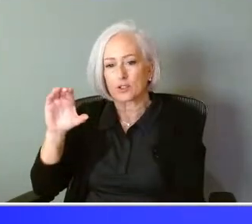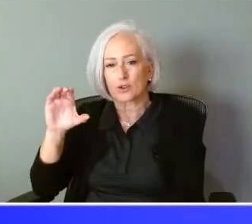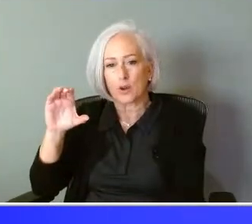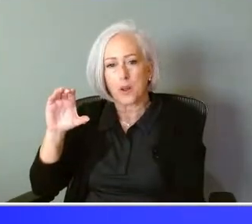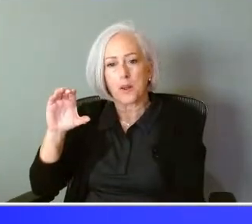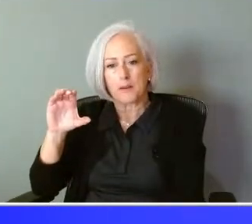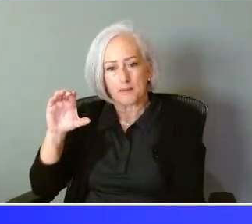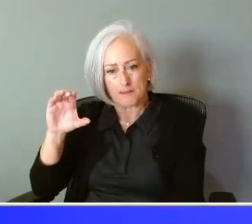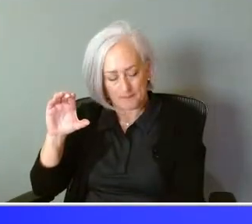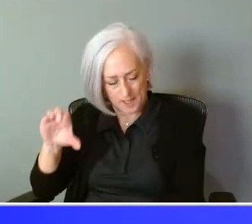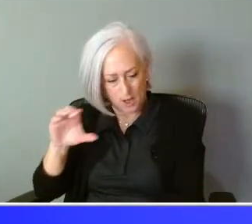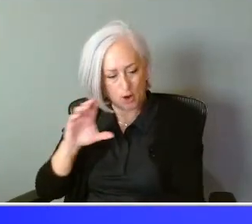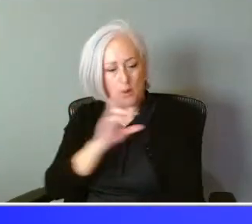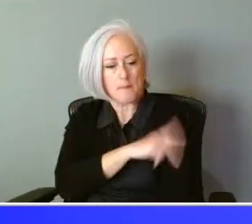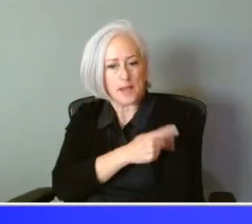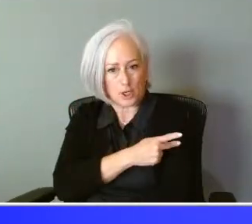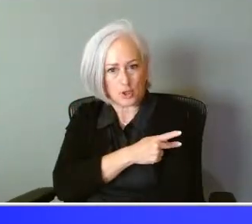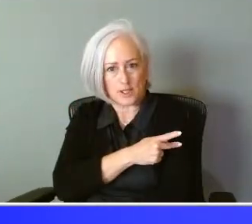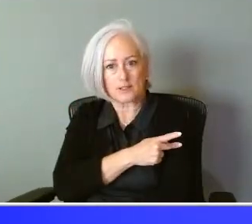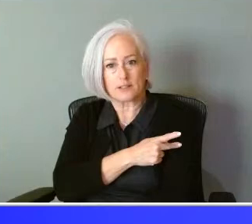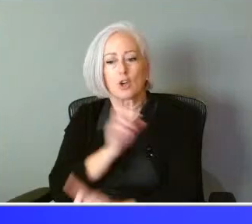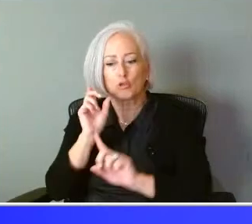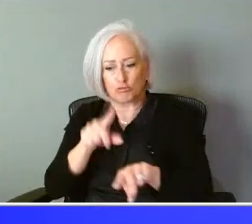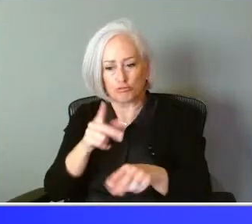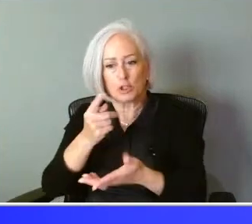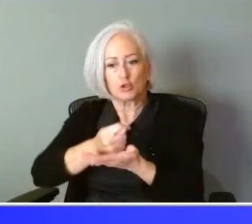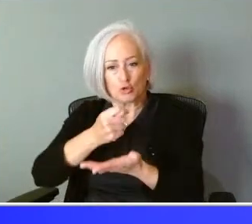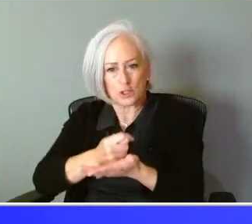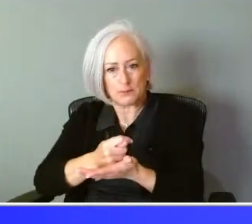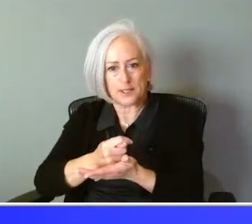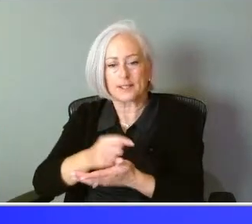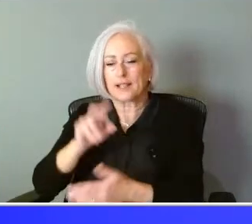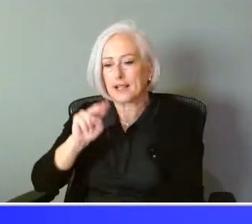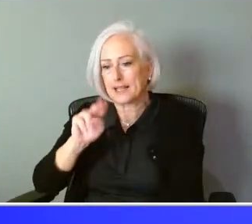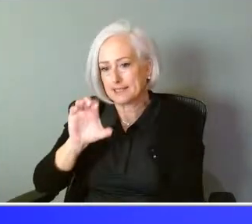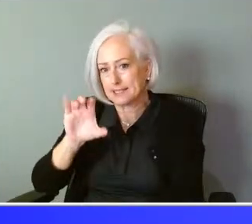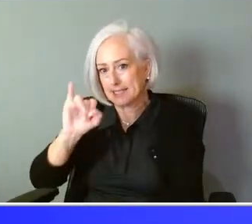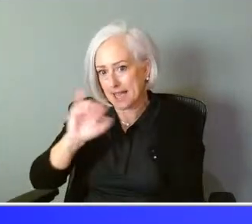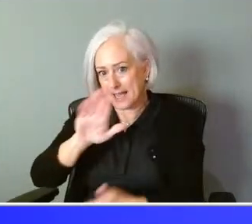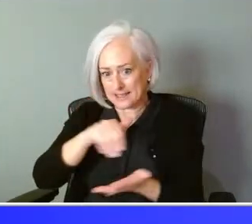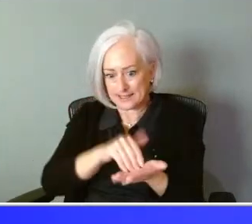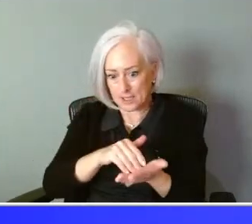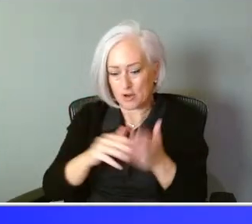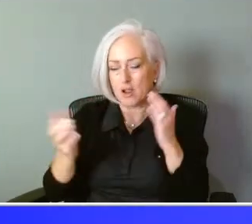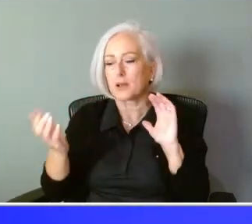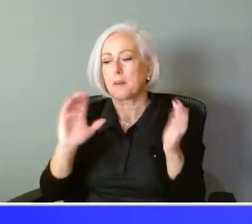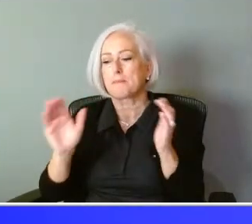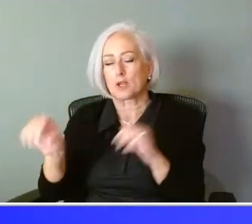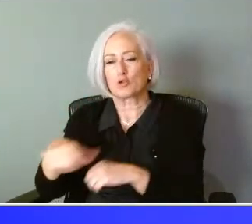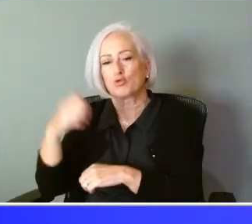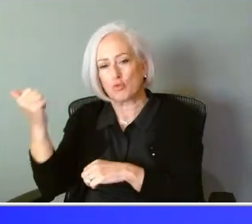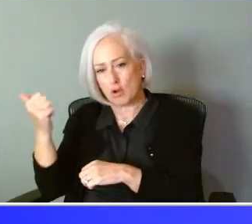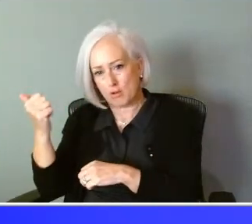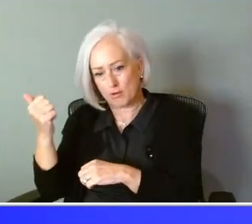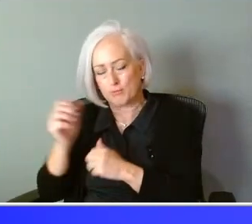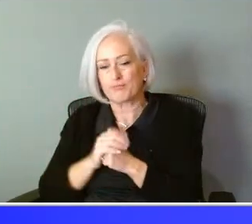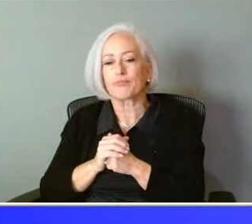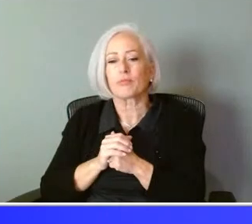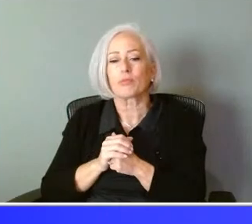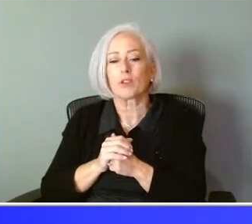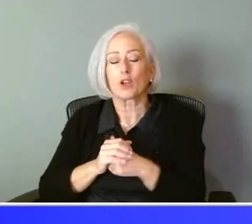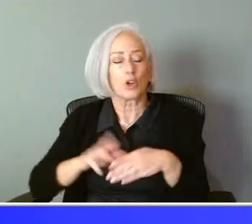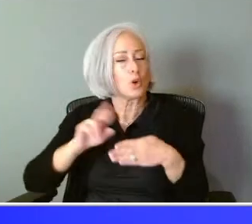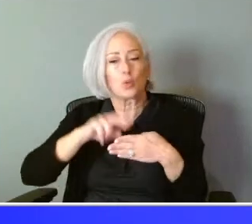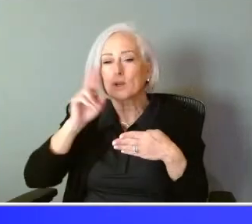at NCI designated comprehensive cancer centers versus elsewhere. And the results have been